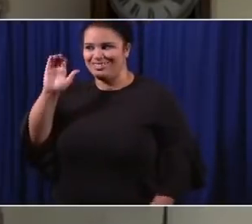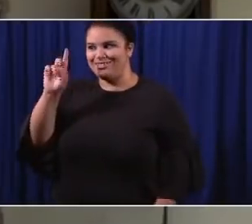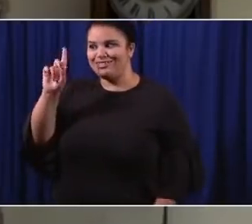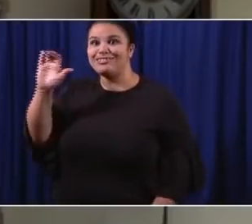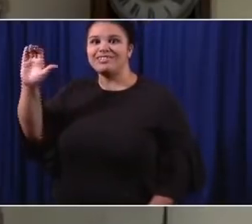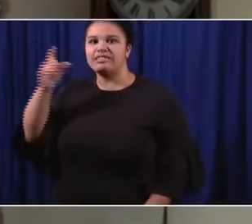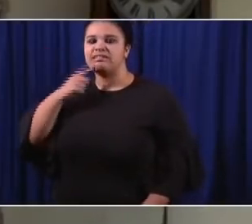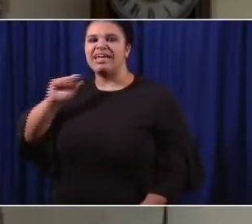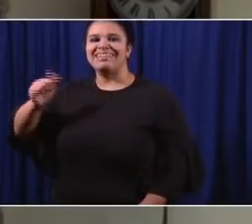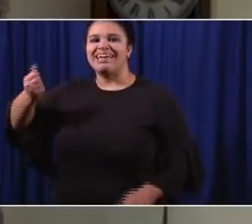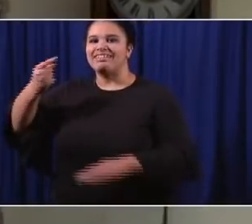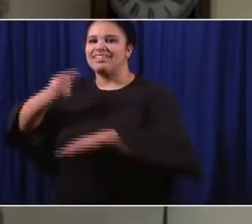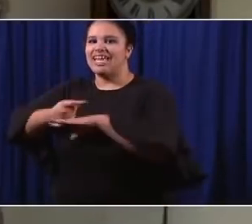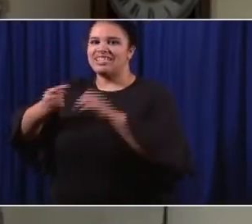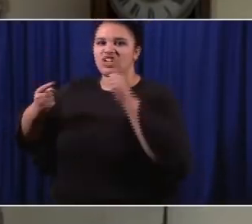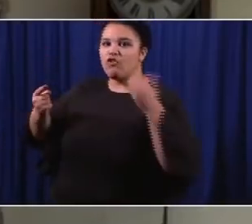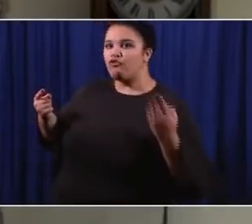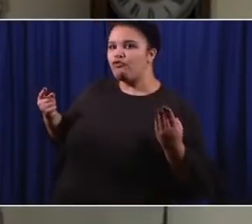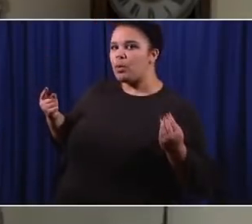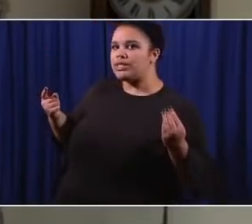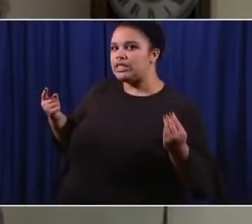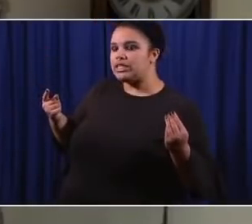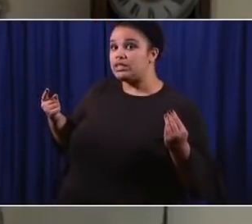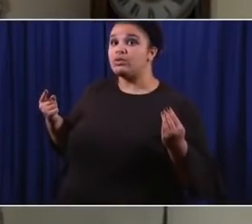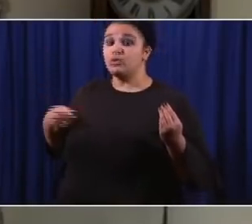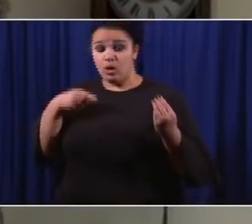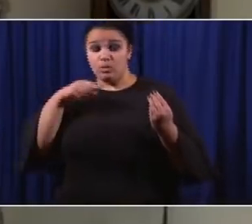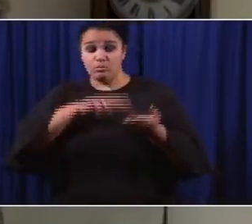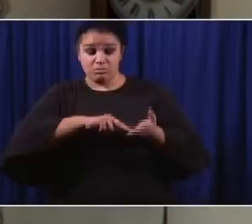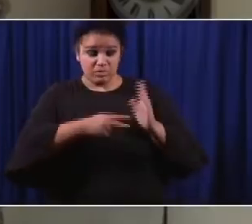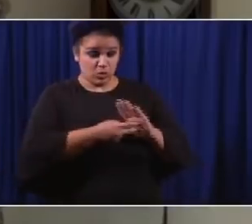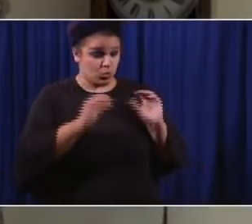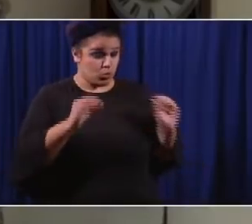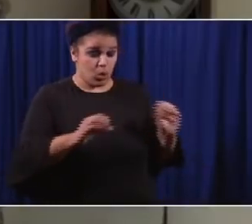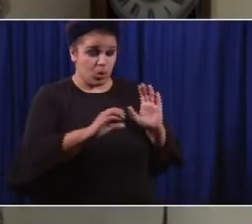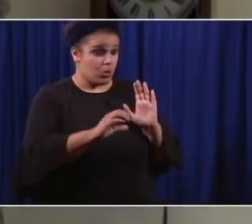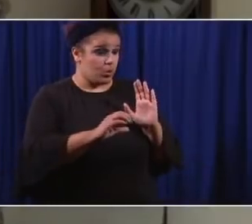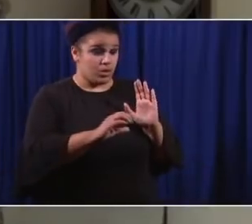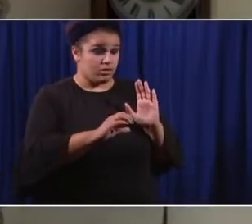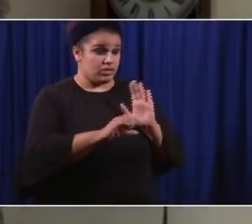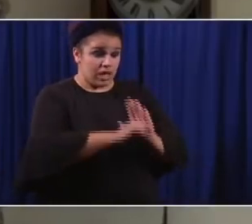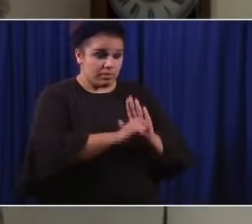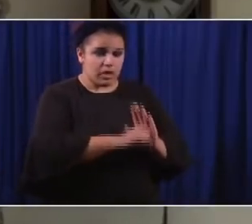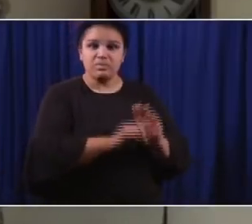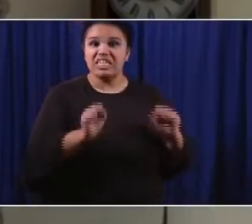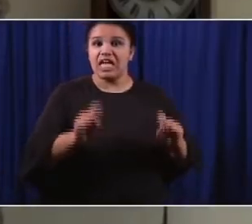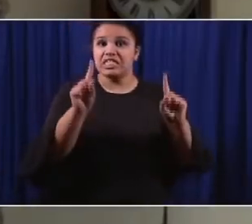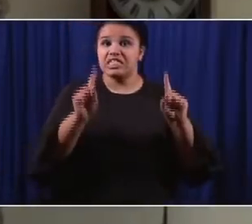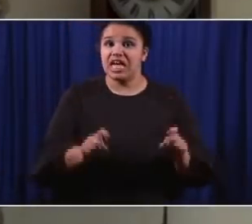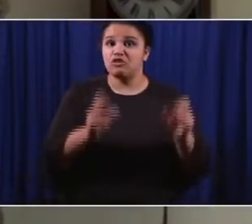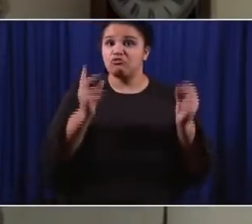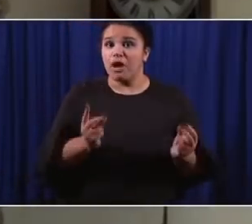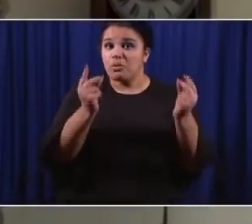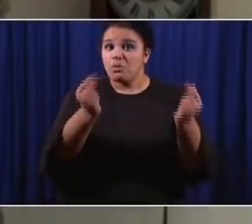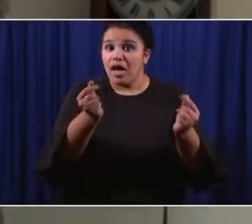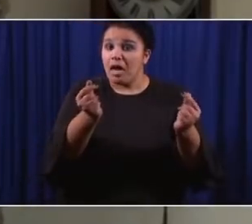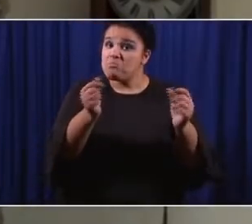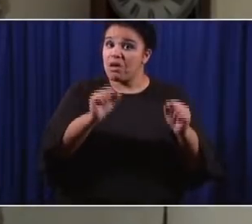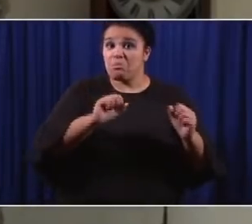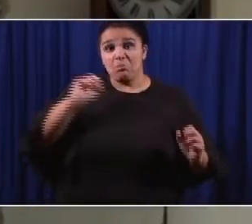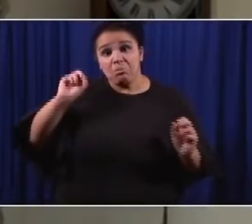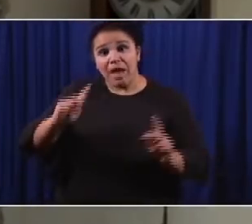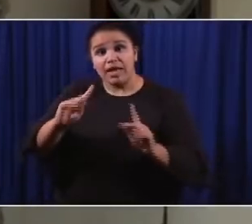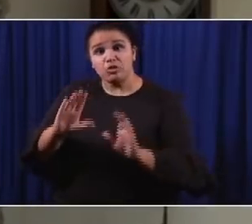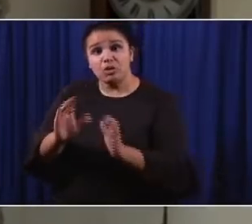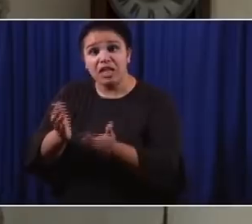quarantine students tested right away and maybe be allowed to return to the classroom setting immediately, or in 3 to 5 days, let's say, if the result